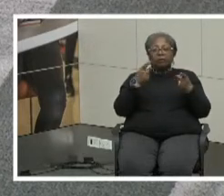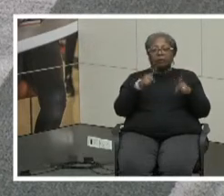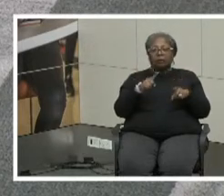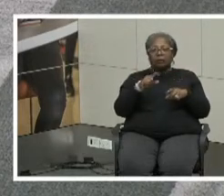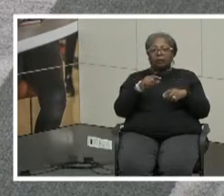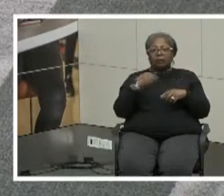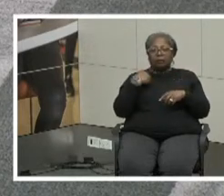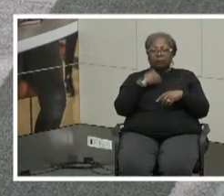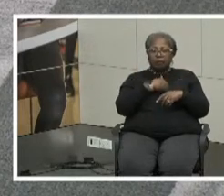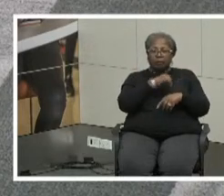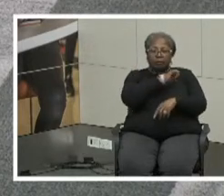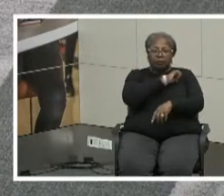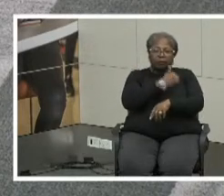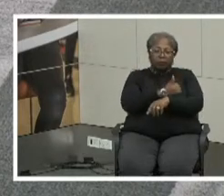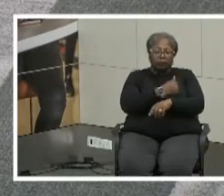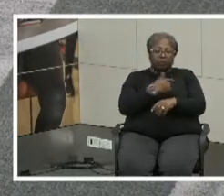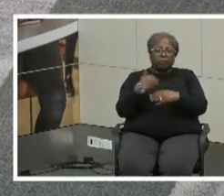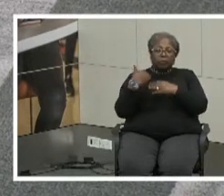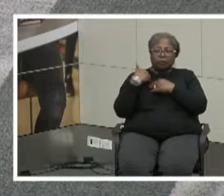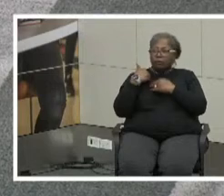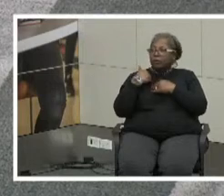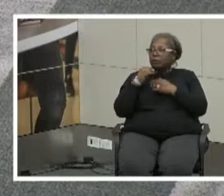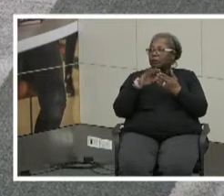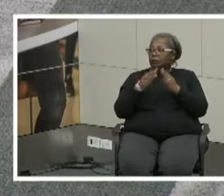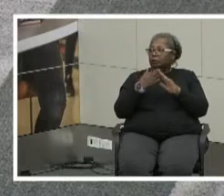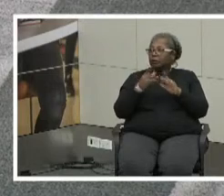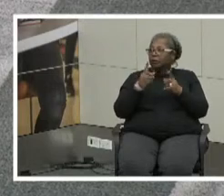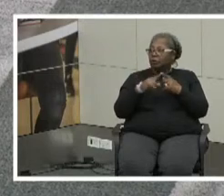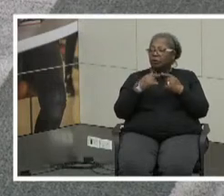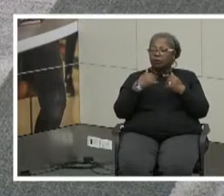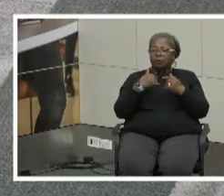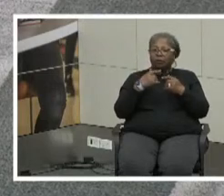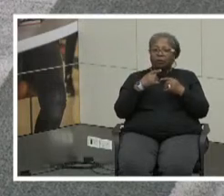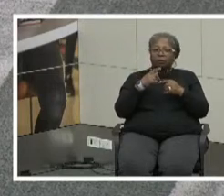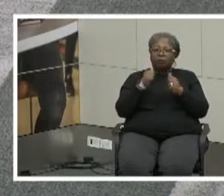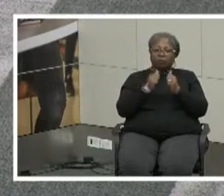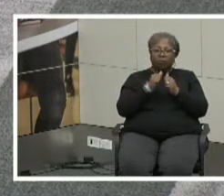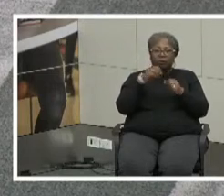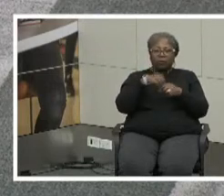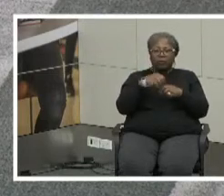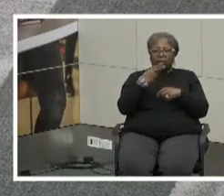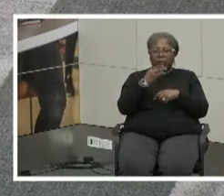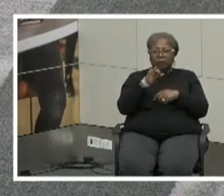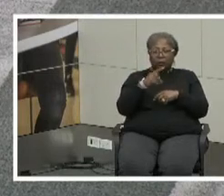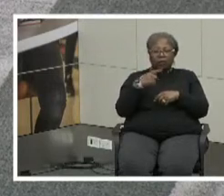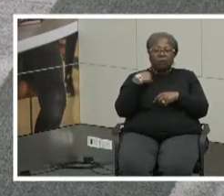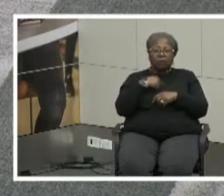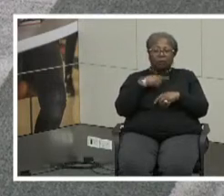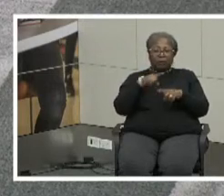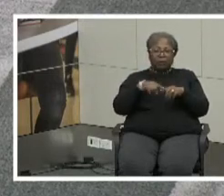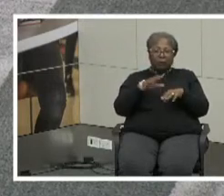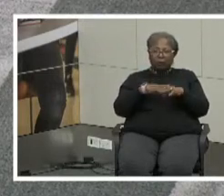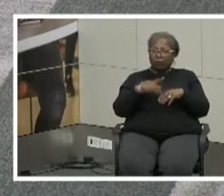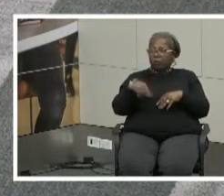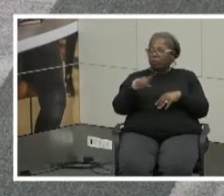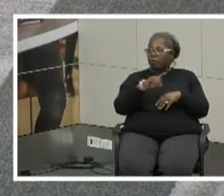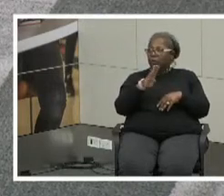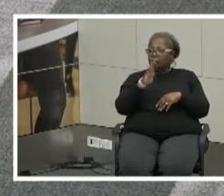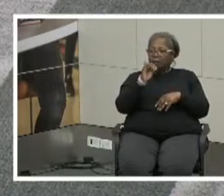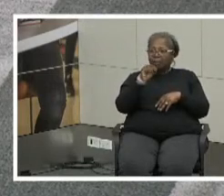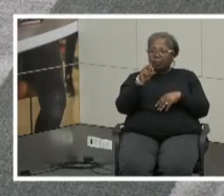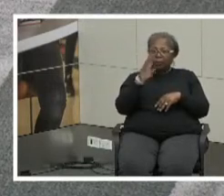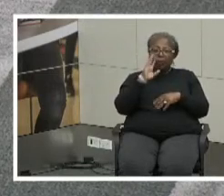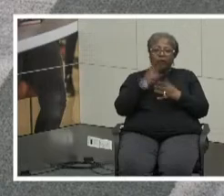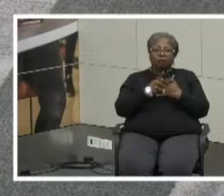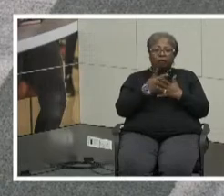members with the authority and responsibility of our community to drive accountability within HISD we are counting on you you the bond will